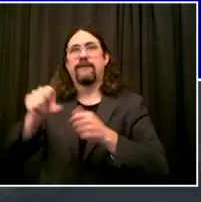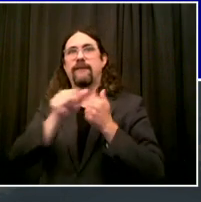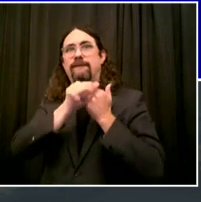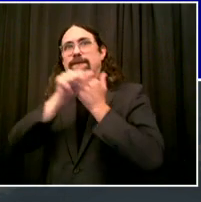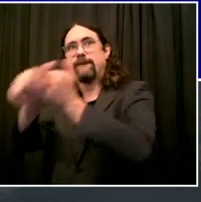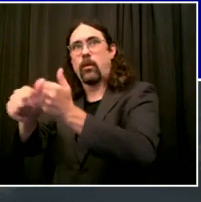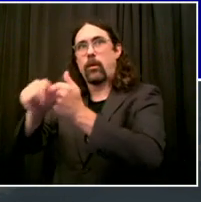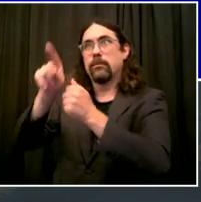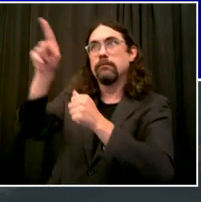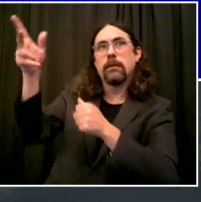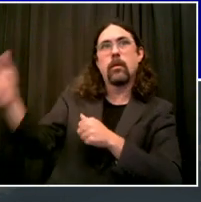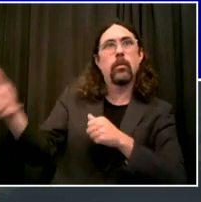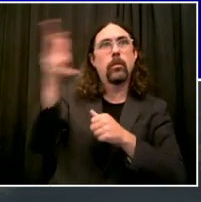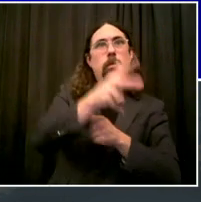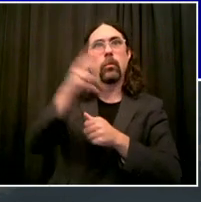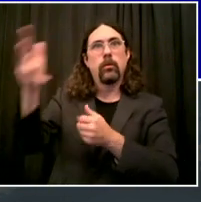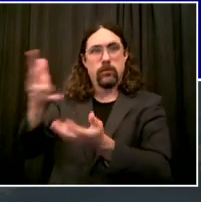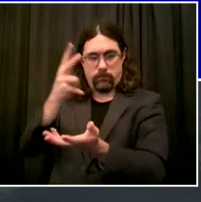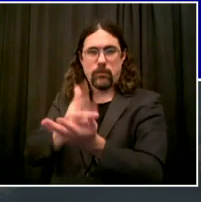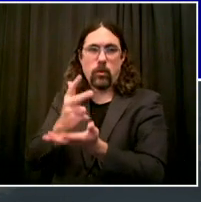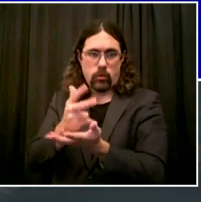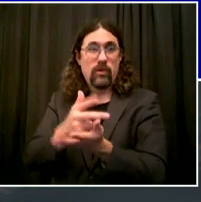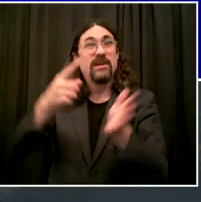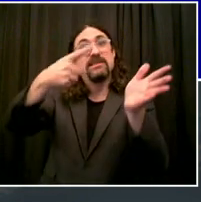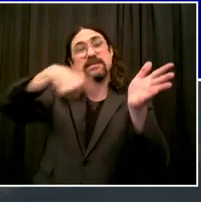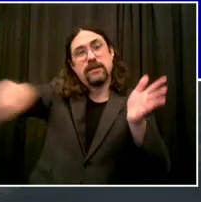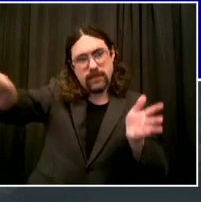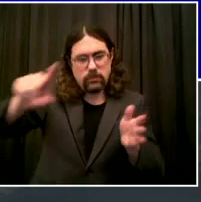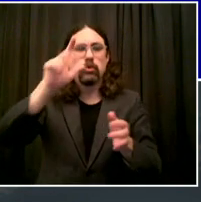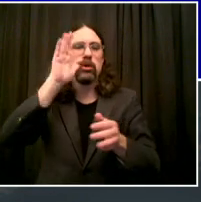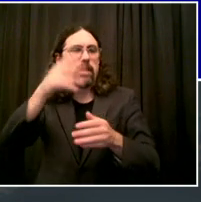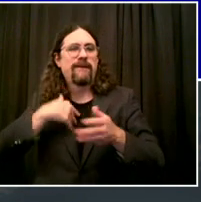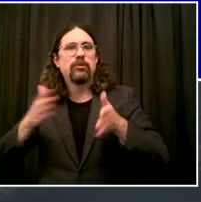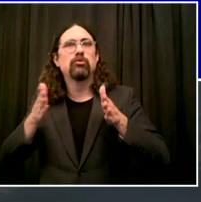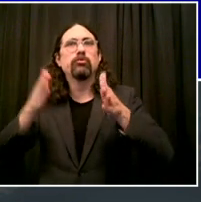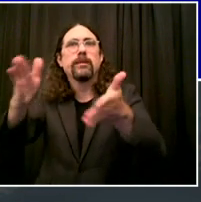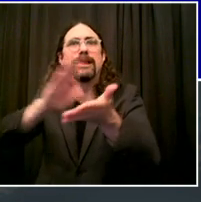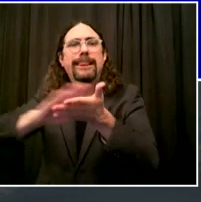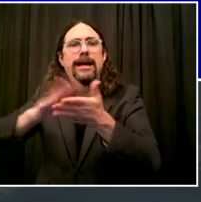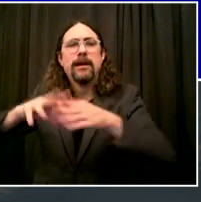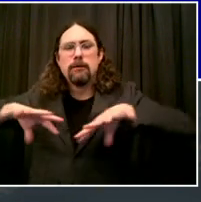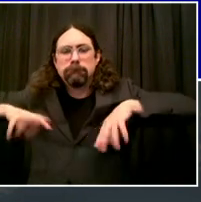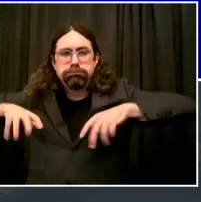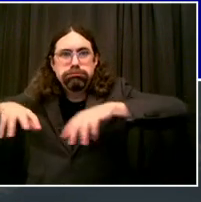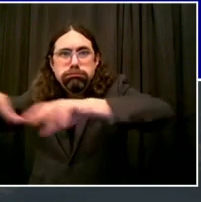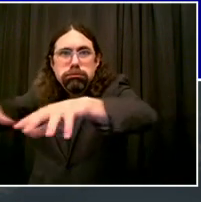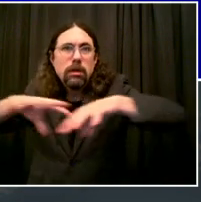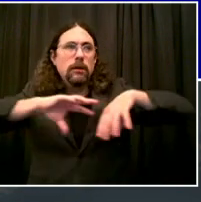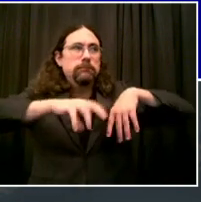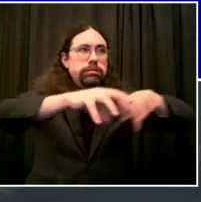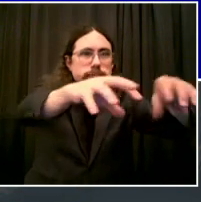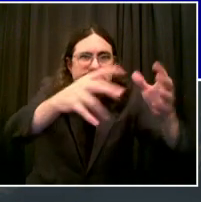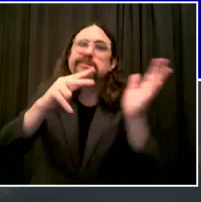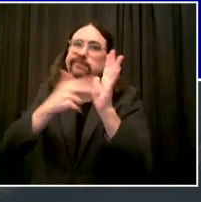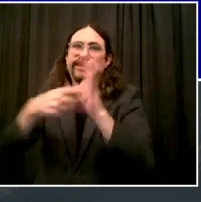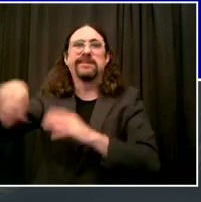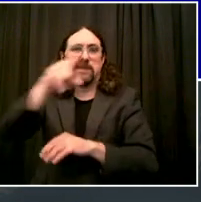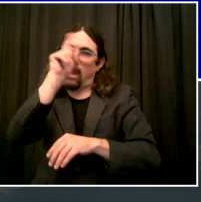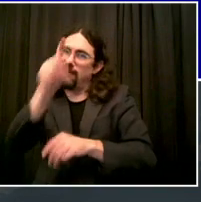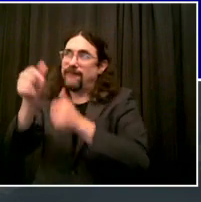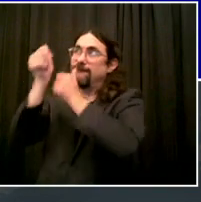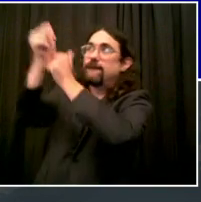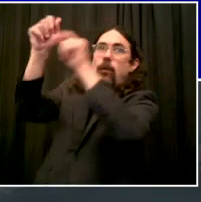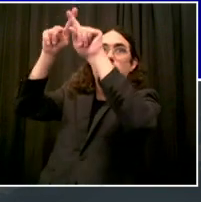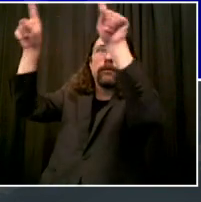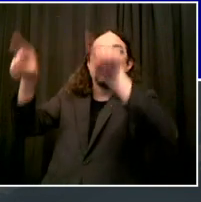of where we stand. But when it comes back next week, if you live on one of those blocks that right now you have to move the car twice a week,